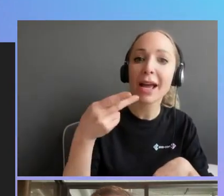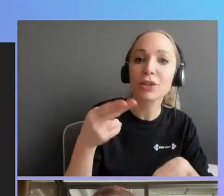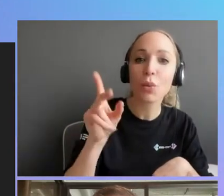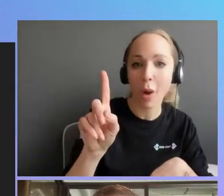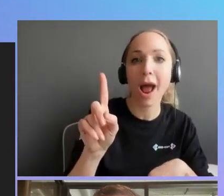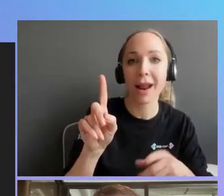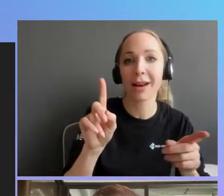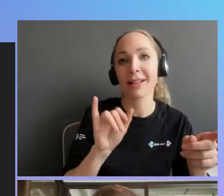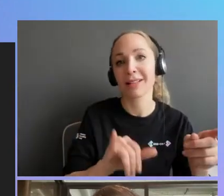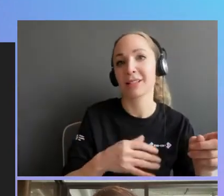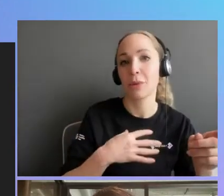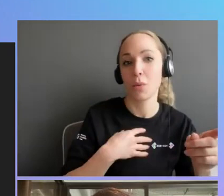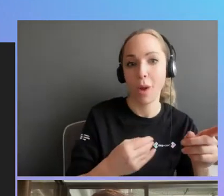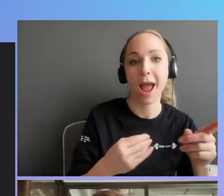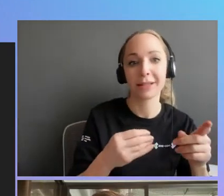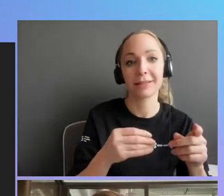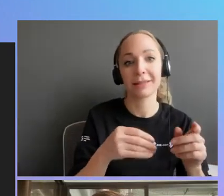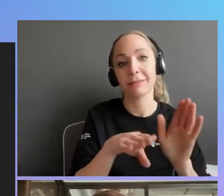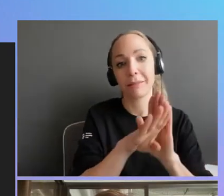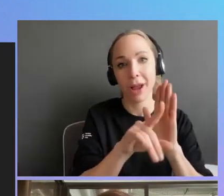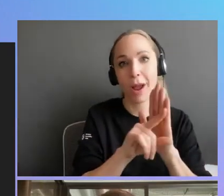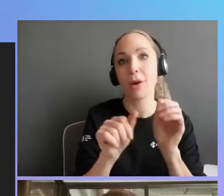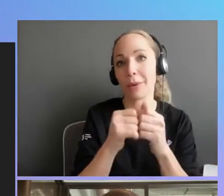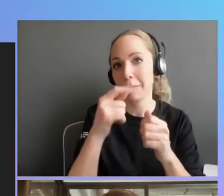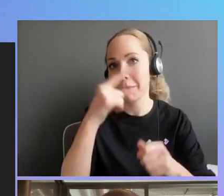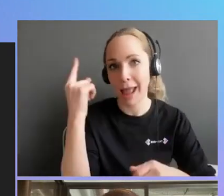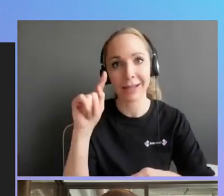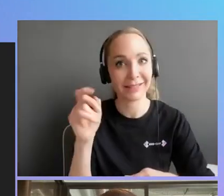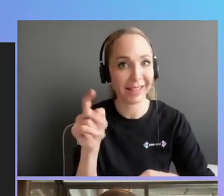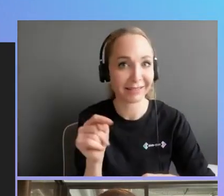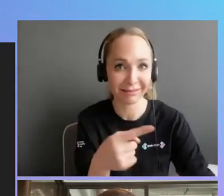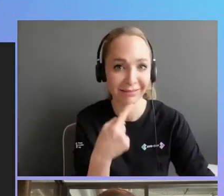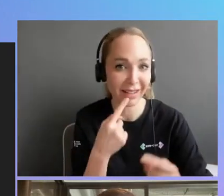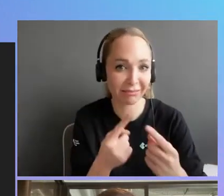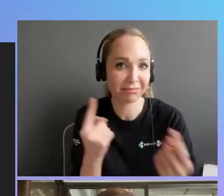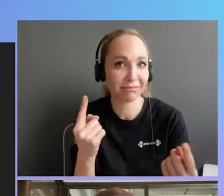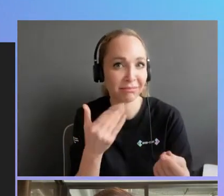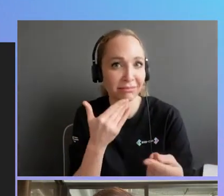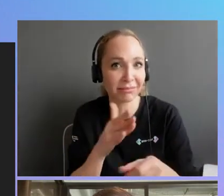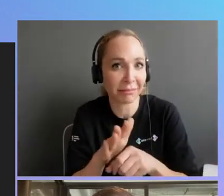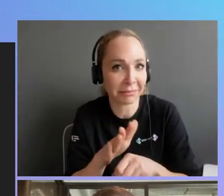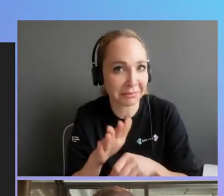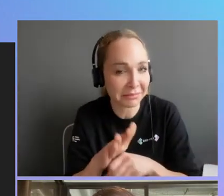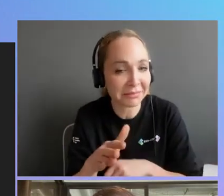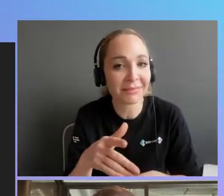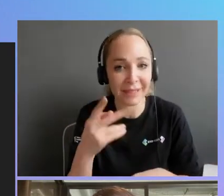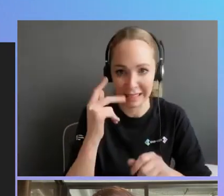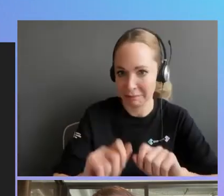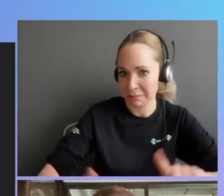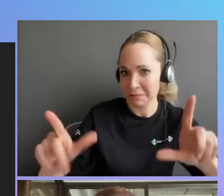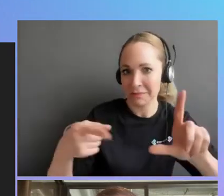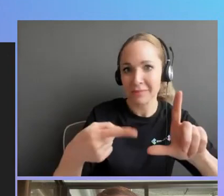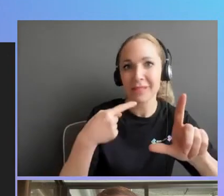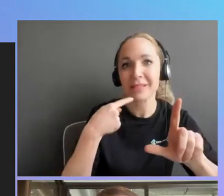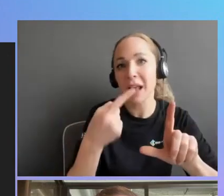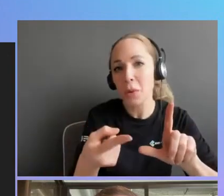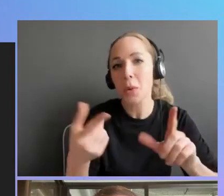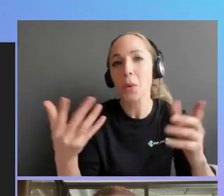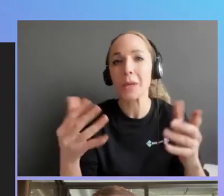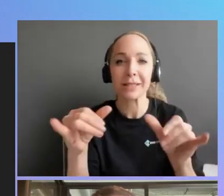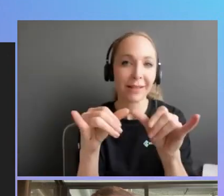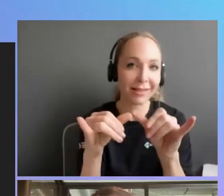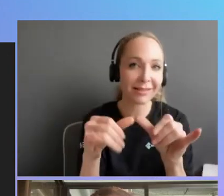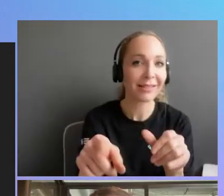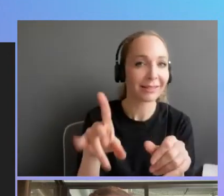quite compliant in terms of contrast. And sure enough, it says your color contrast is sufficient. It tells me what size they calculated